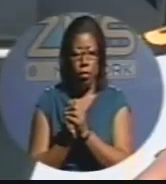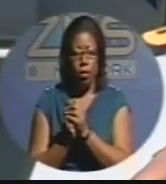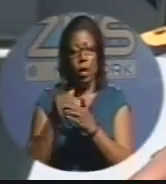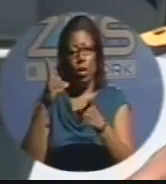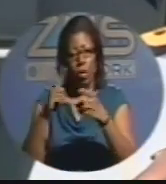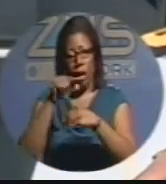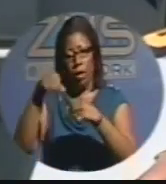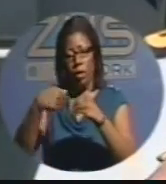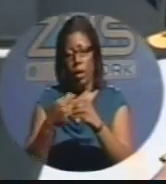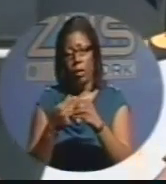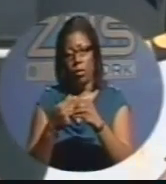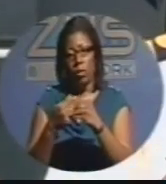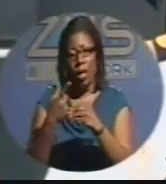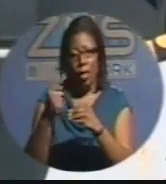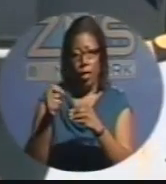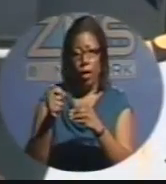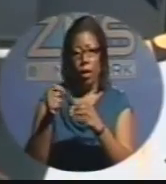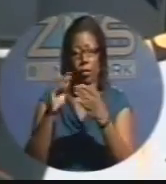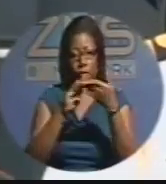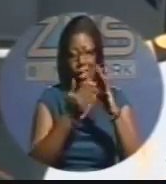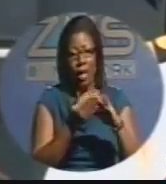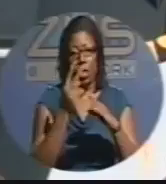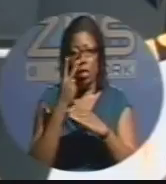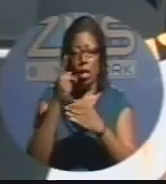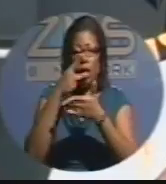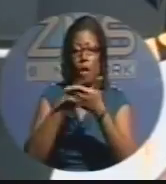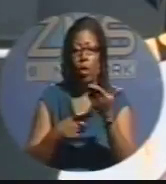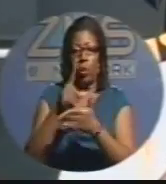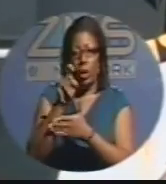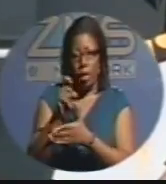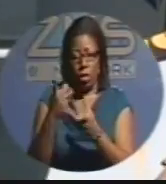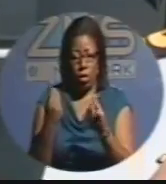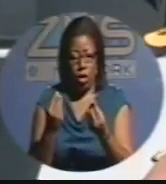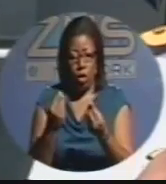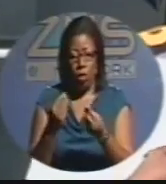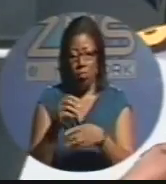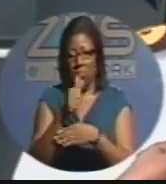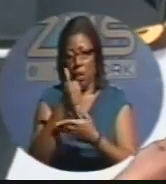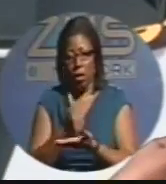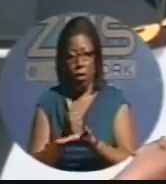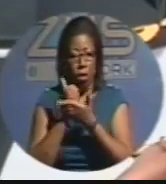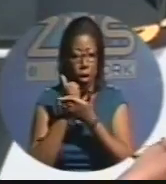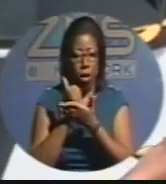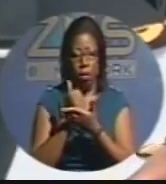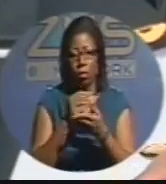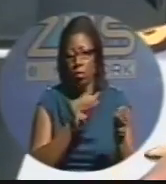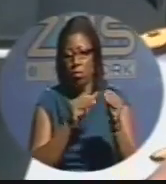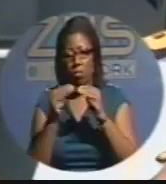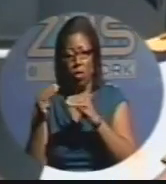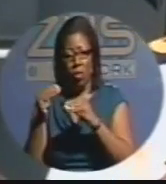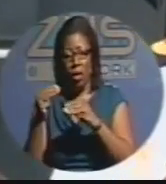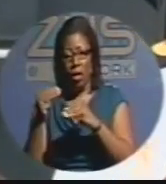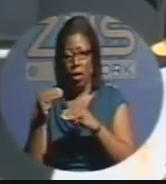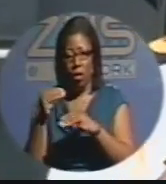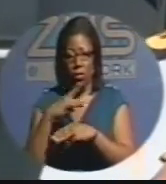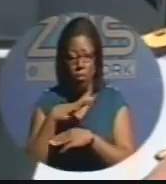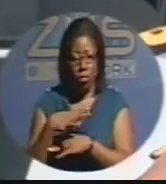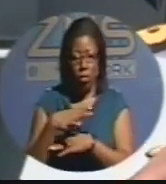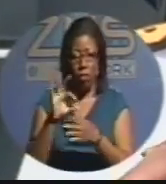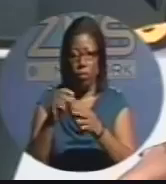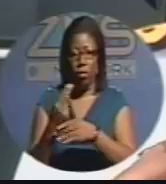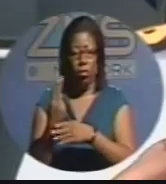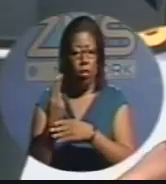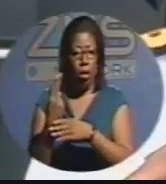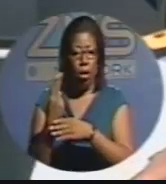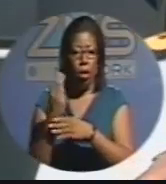drive around through the town and see what really needs to be done and see if there's any assistance that they can give in terms of moving debris, repairing homes, and